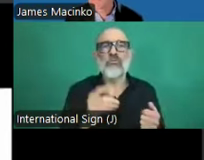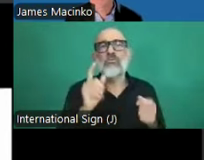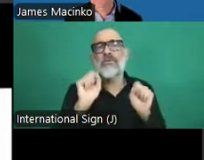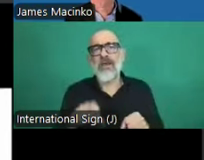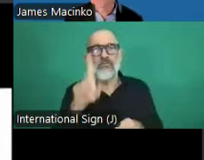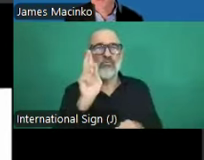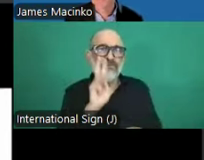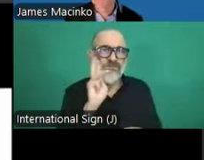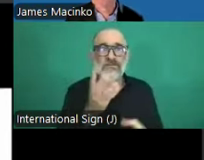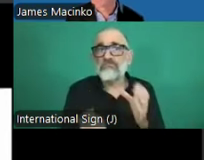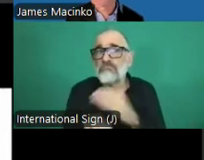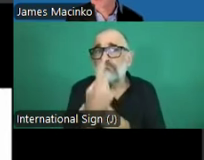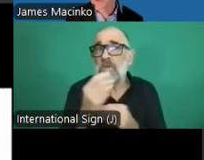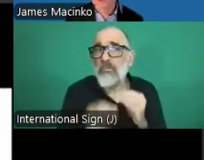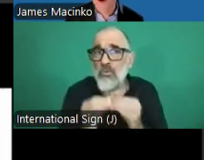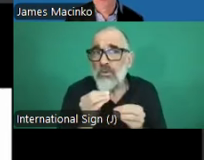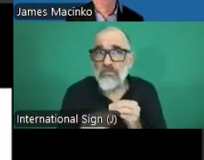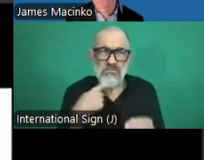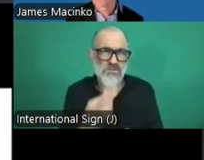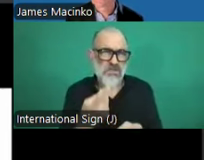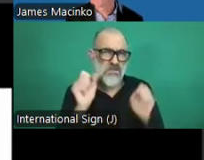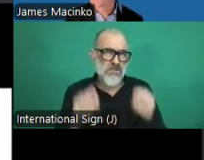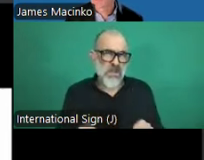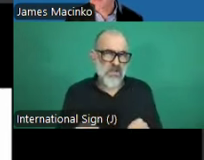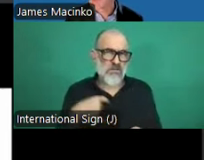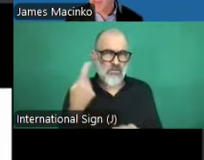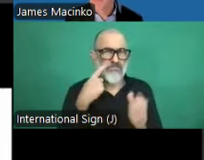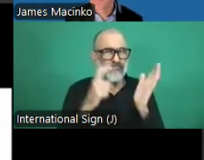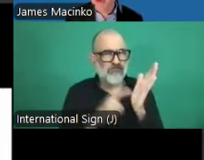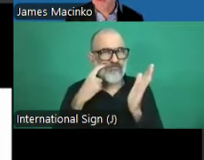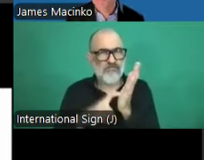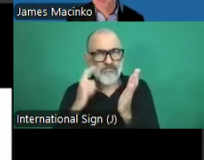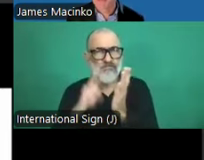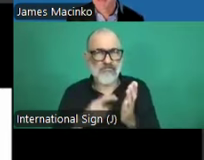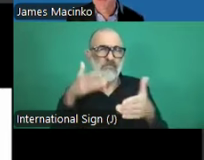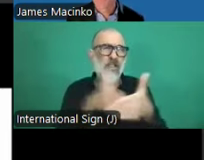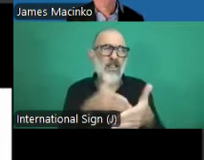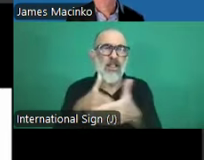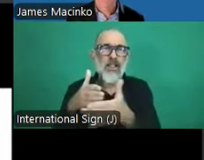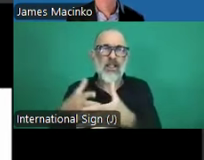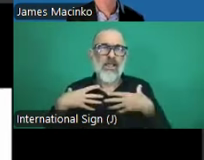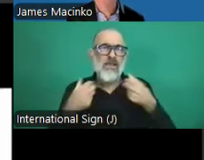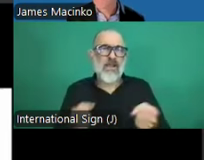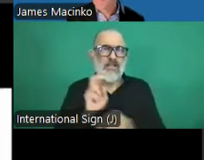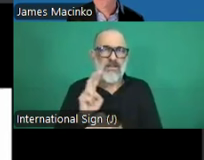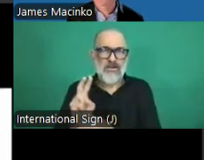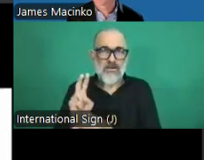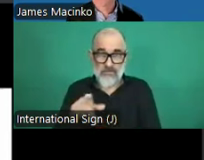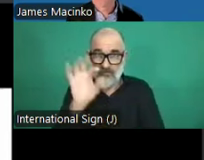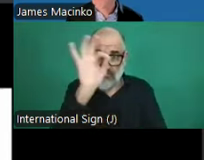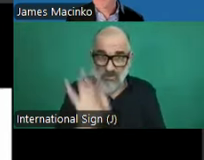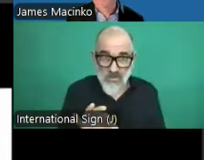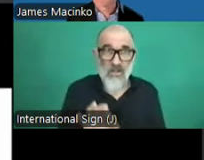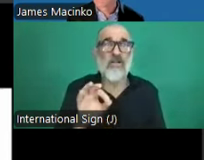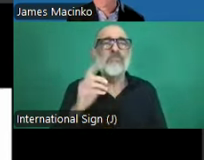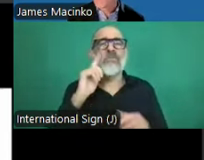enough doctors, or the wait list was too long, or you weren't able to pay for the care that you needed? And this is a very helpful kind